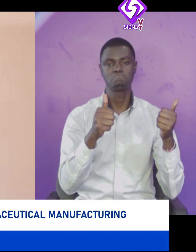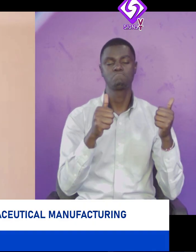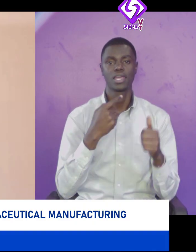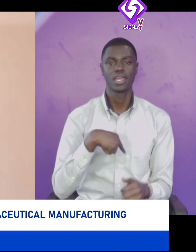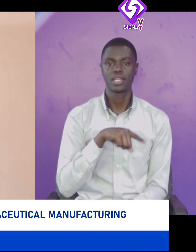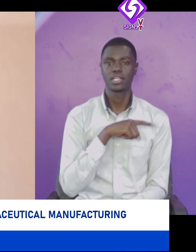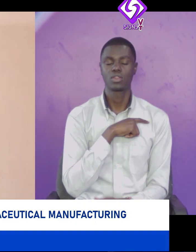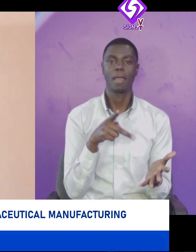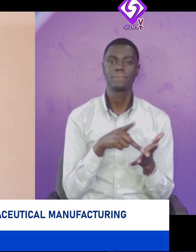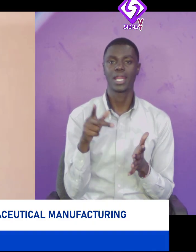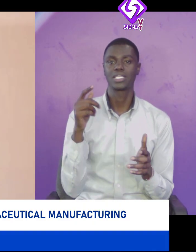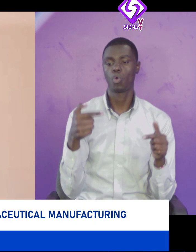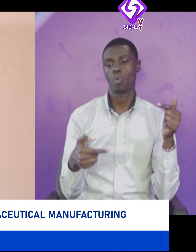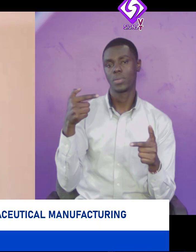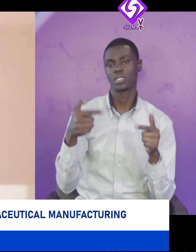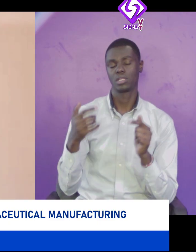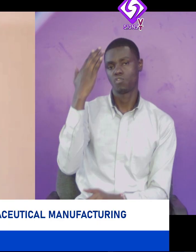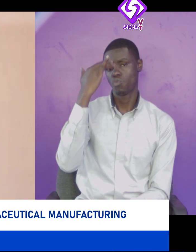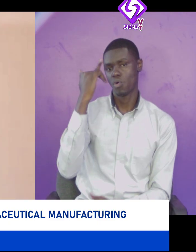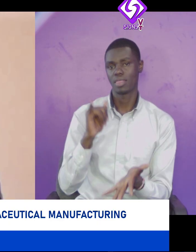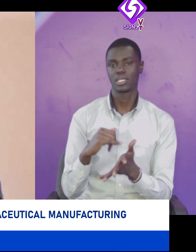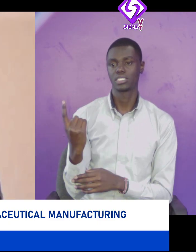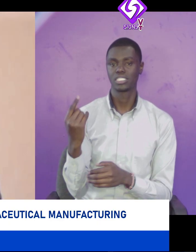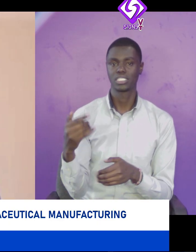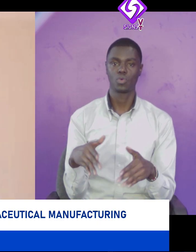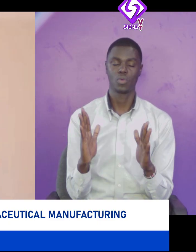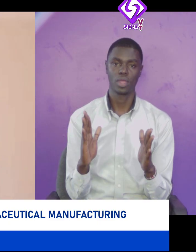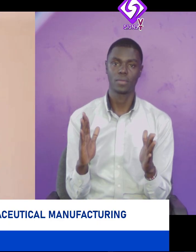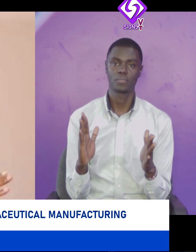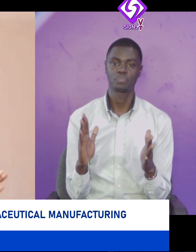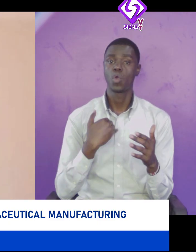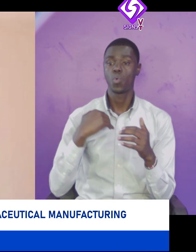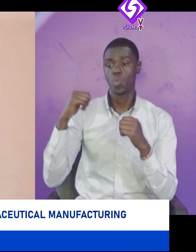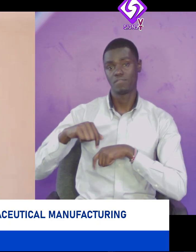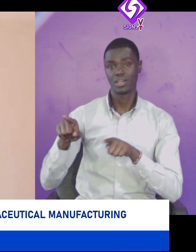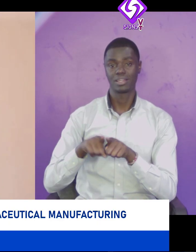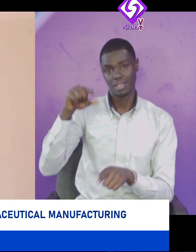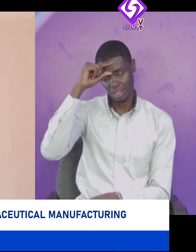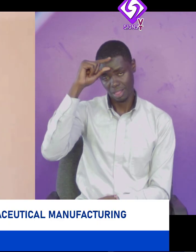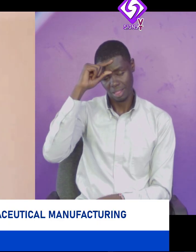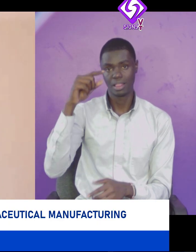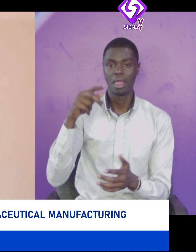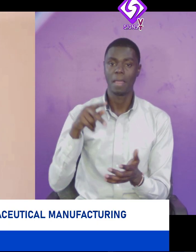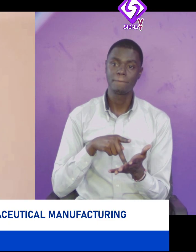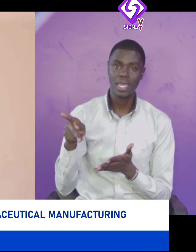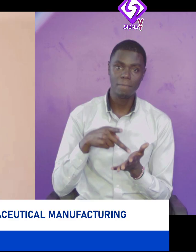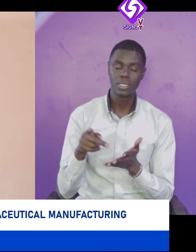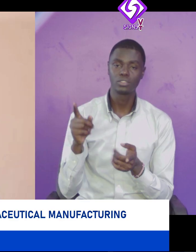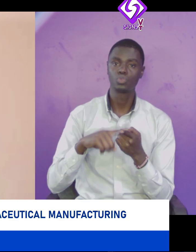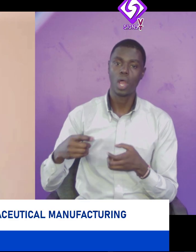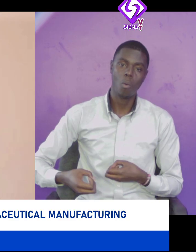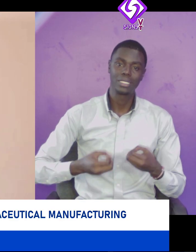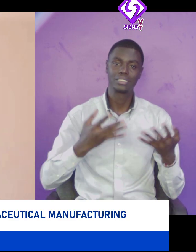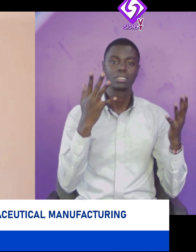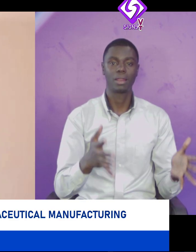price competitive, because that is the only way. We have agreed as government the issue of payment to our suppliers, something we